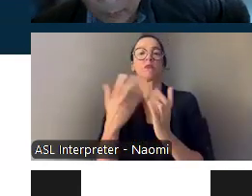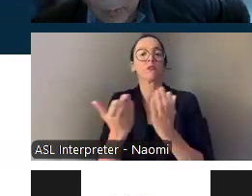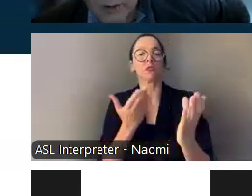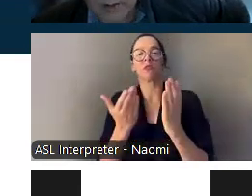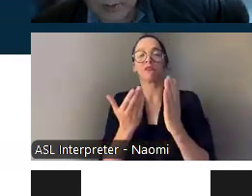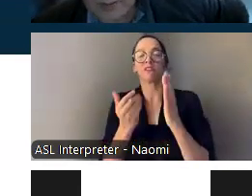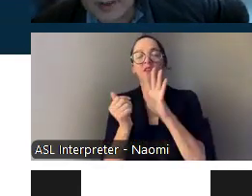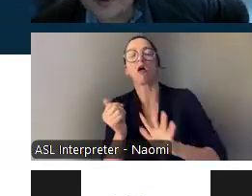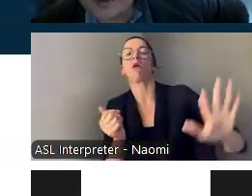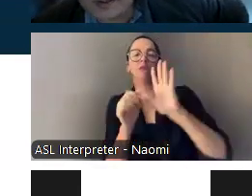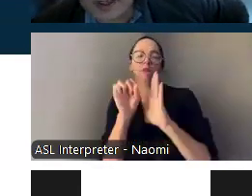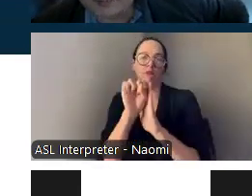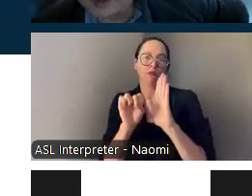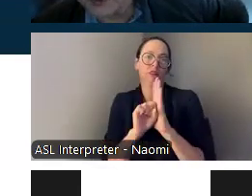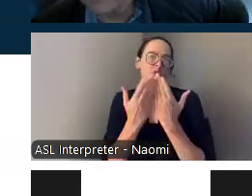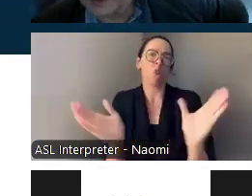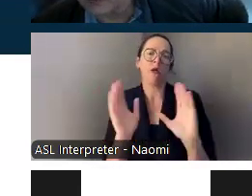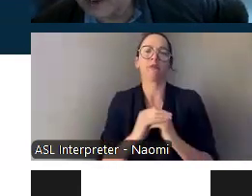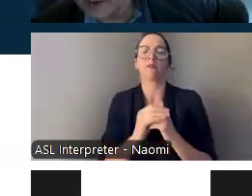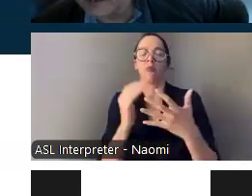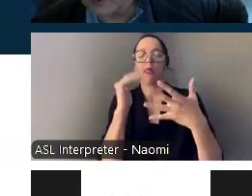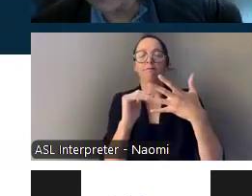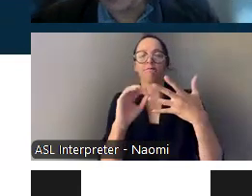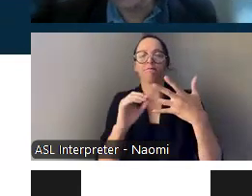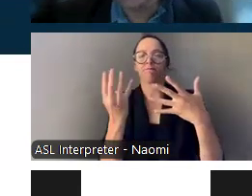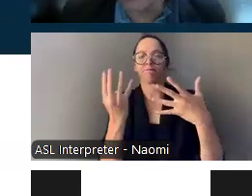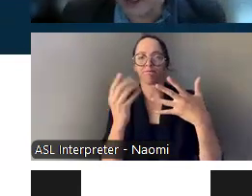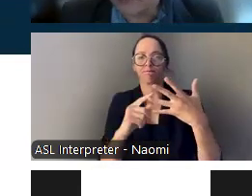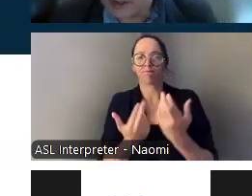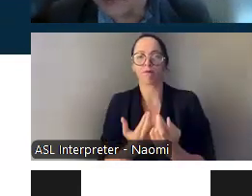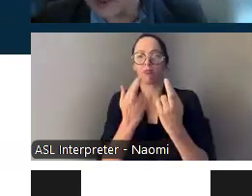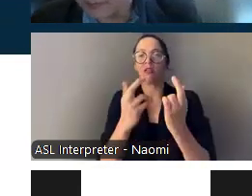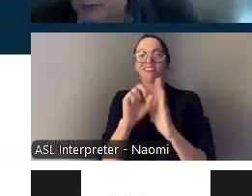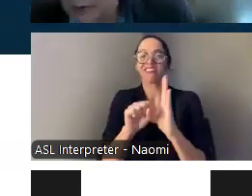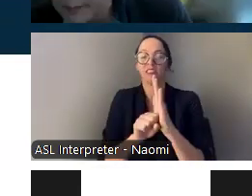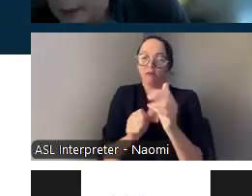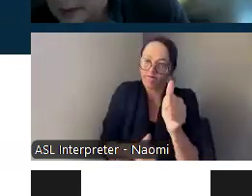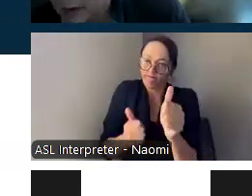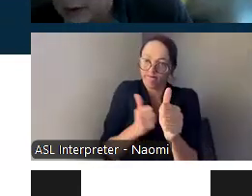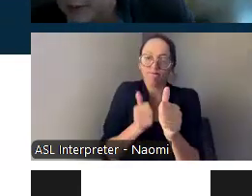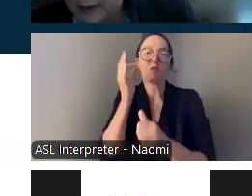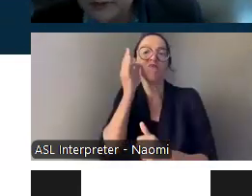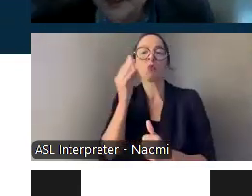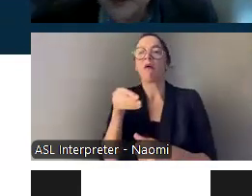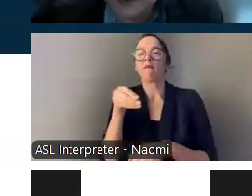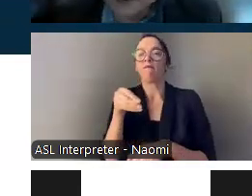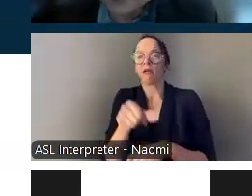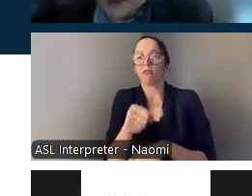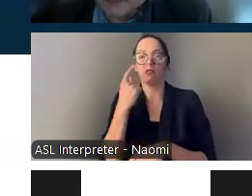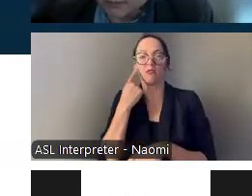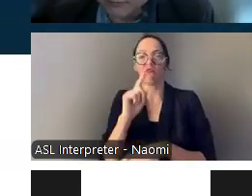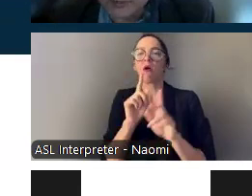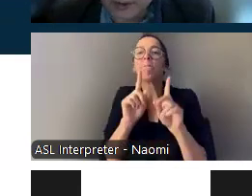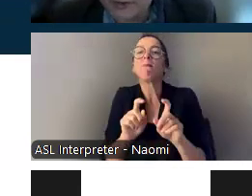Number 4, recommend that the state pursue federal funding for a pilot shallow subsidy program targeting rental